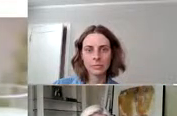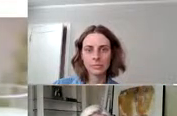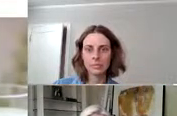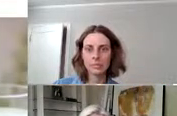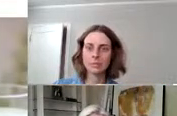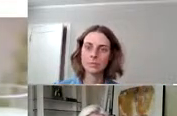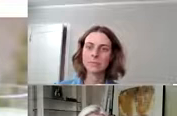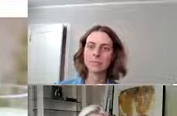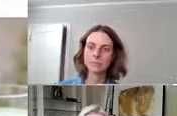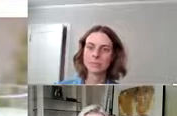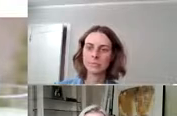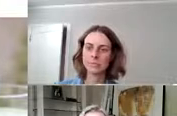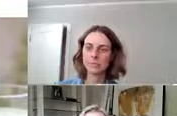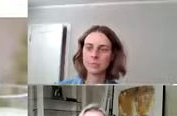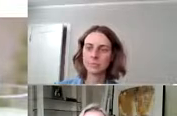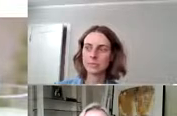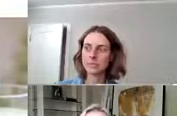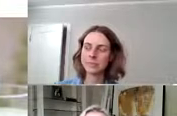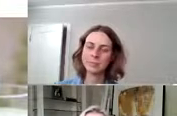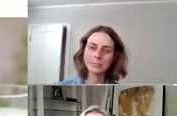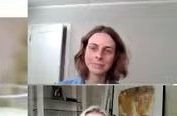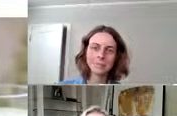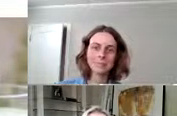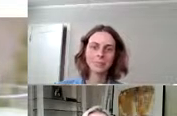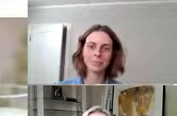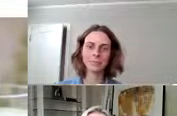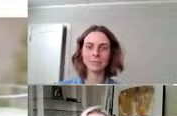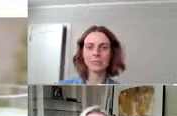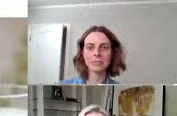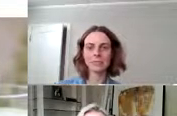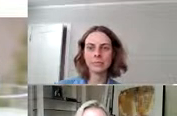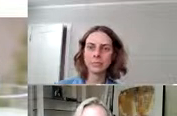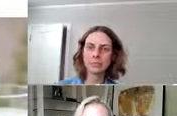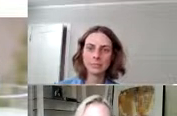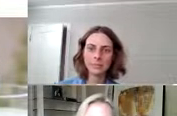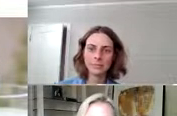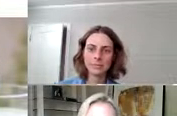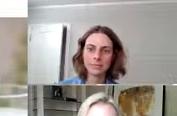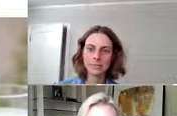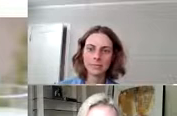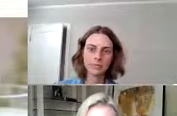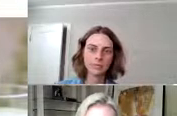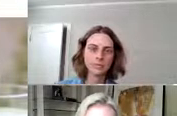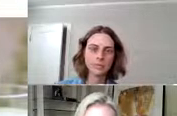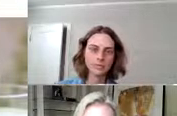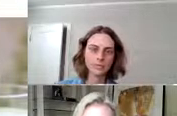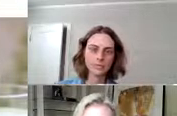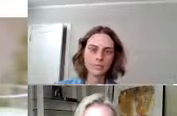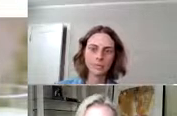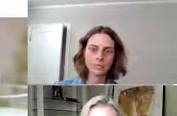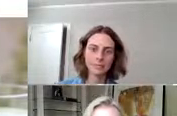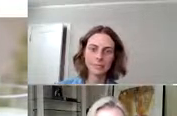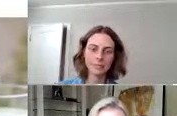Beach, complement your visits to old school landmarks by treating yourself to some of the new places that are making a mark in this